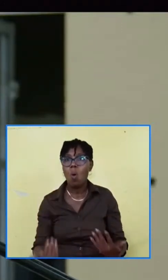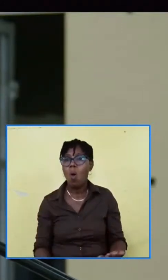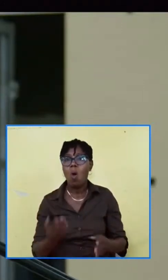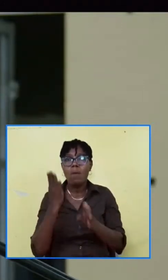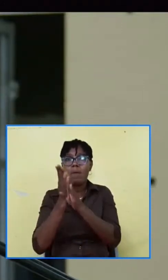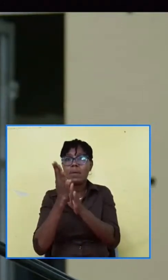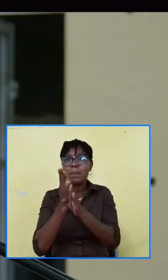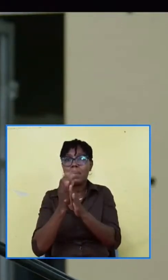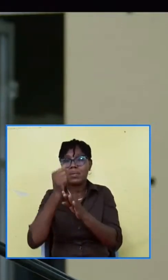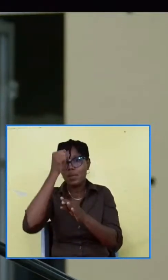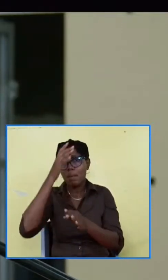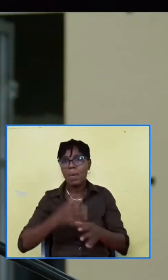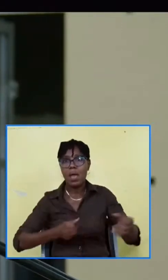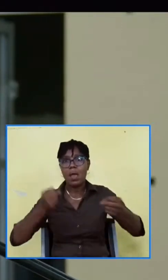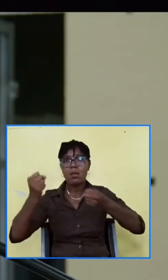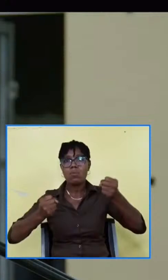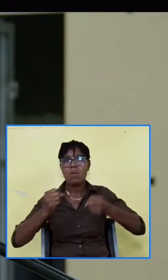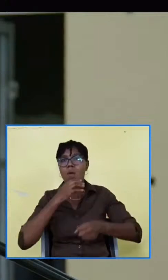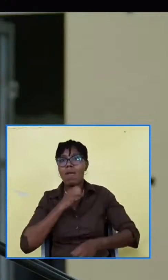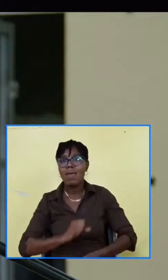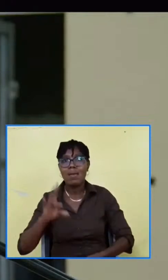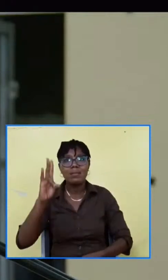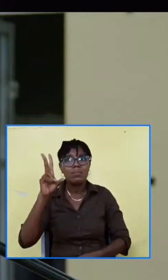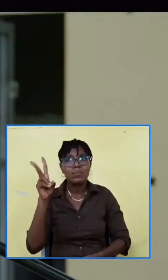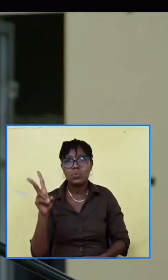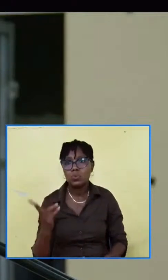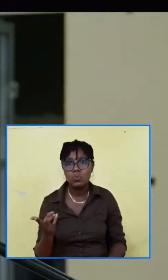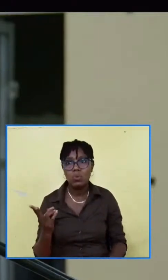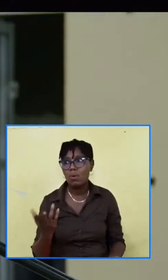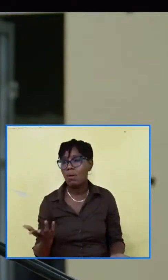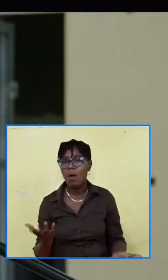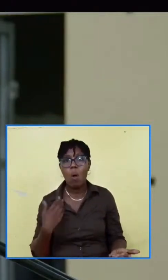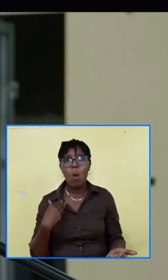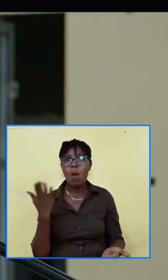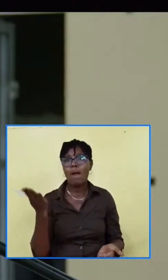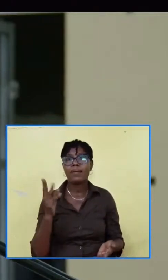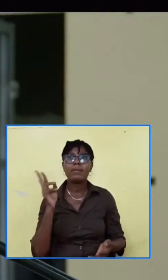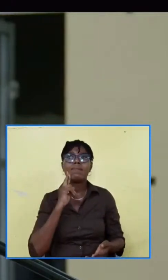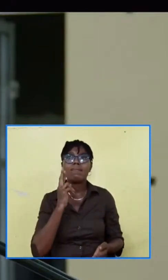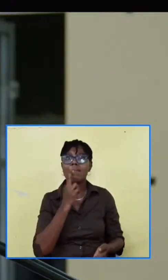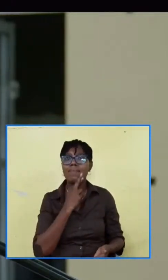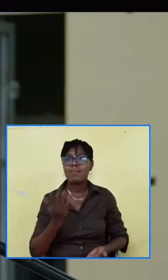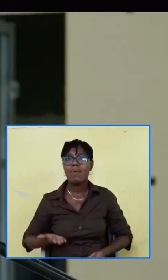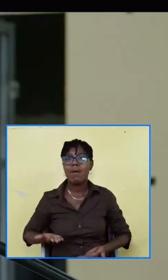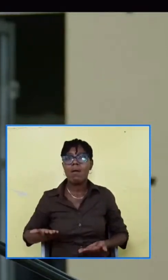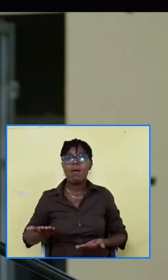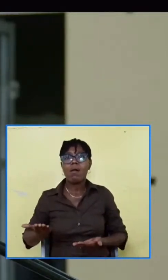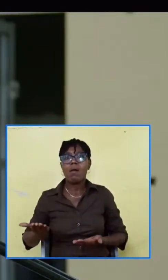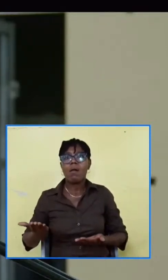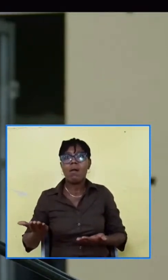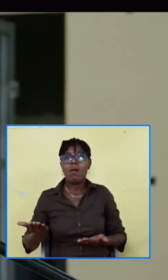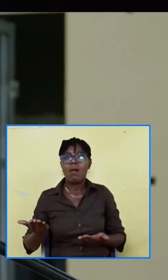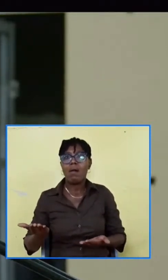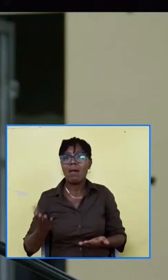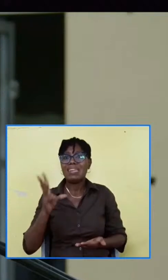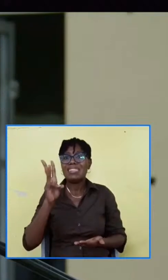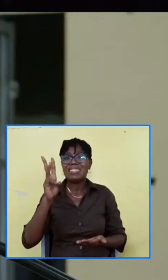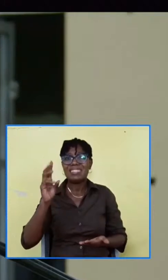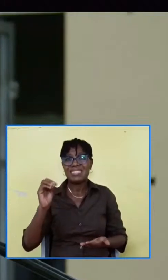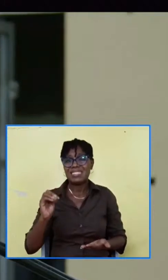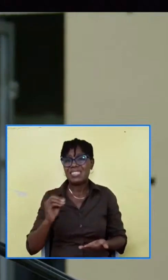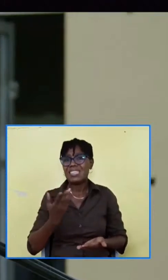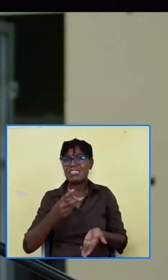72, or like the lady last night who commented, the waitress in the restaurant, she's 60, she can't stand on her